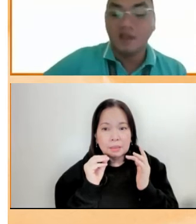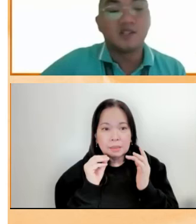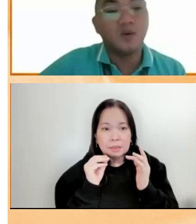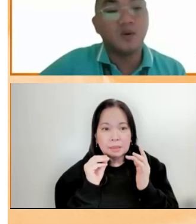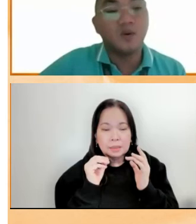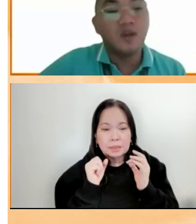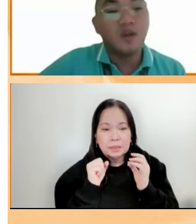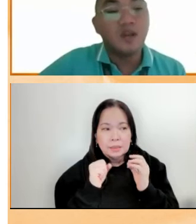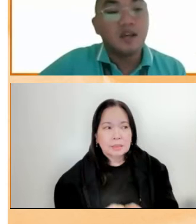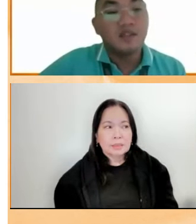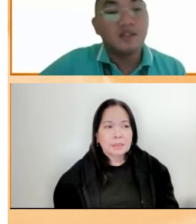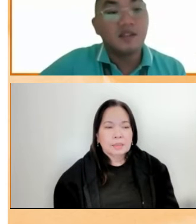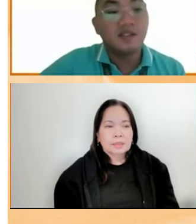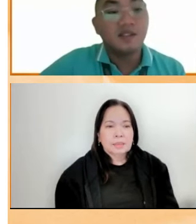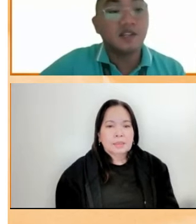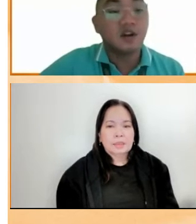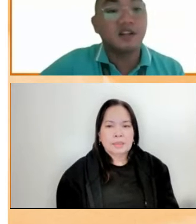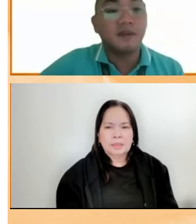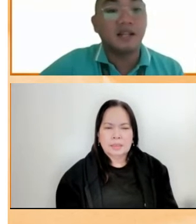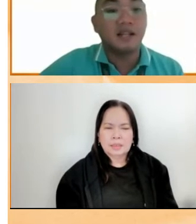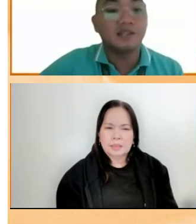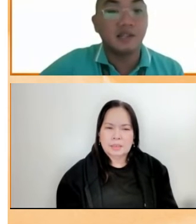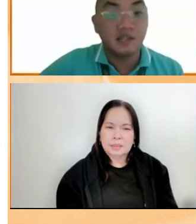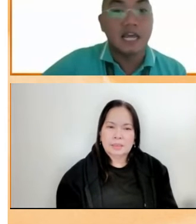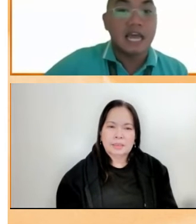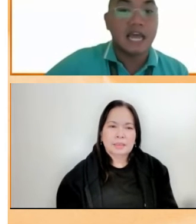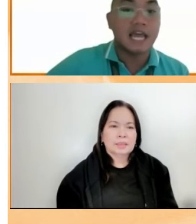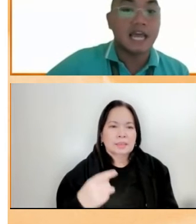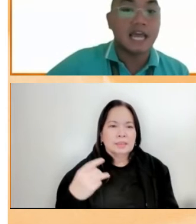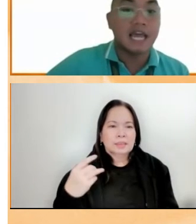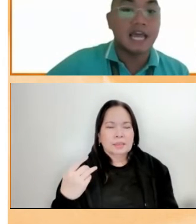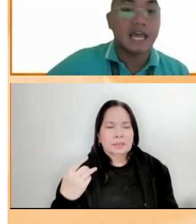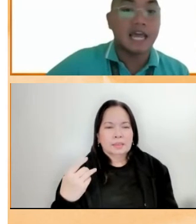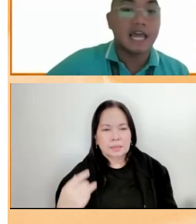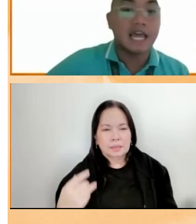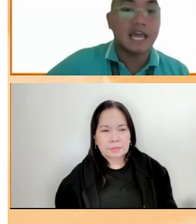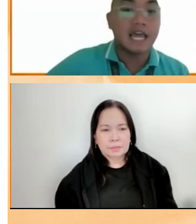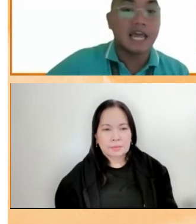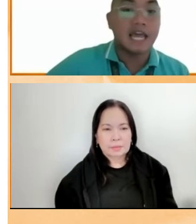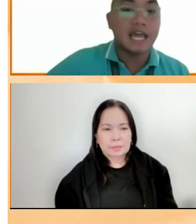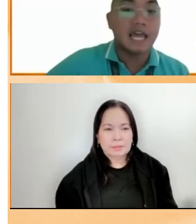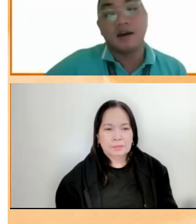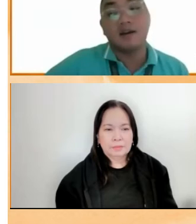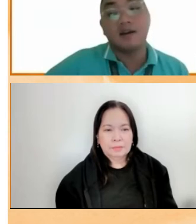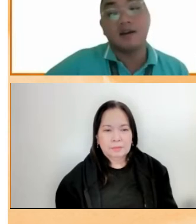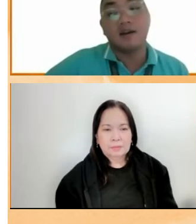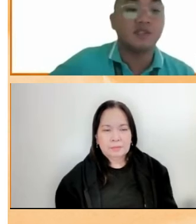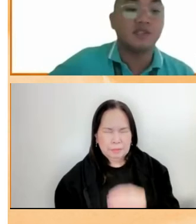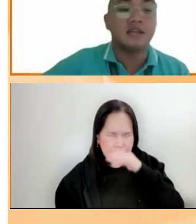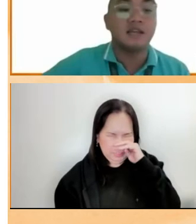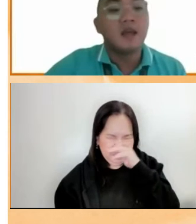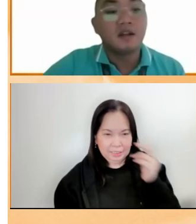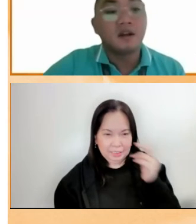Okay. So these are the current mental health systems in the low and lower countries.